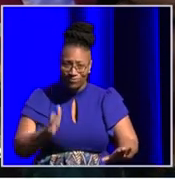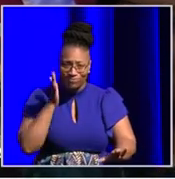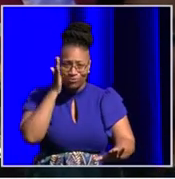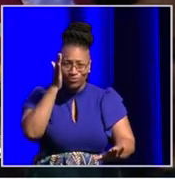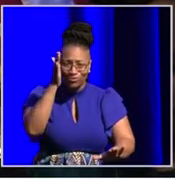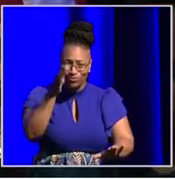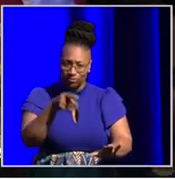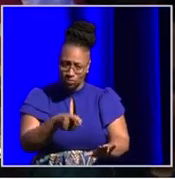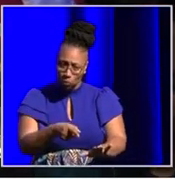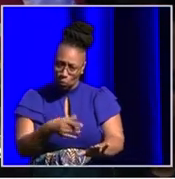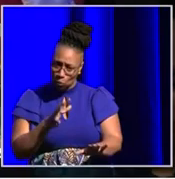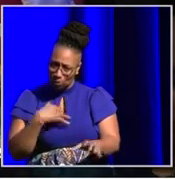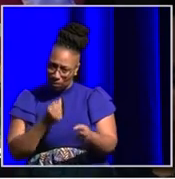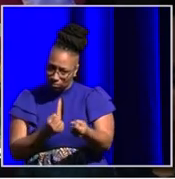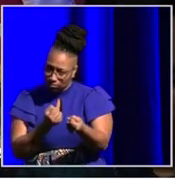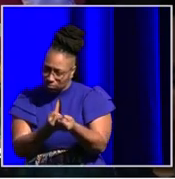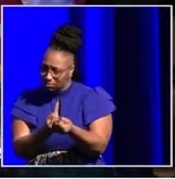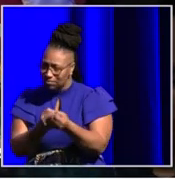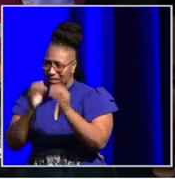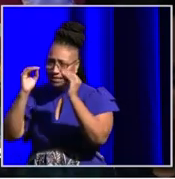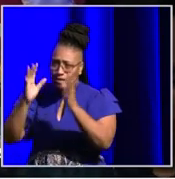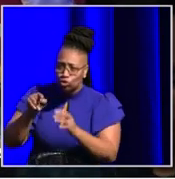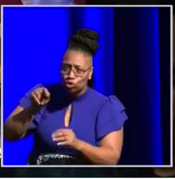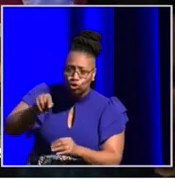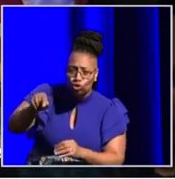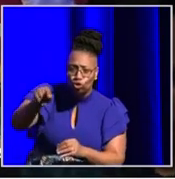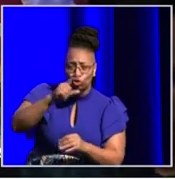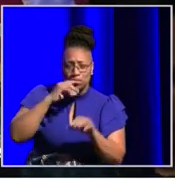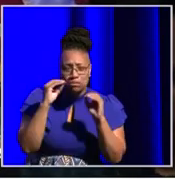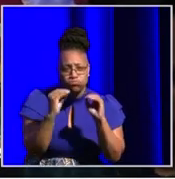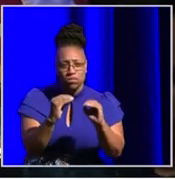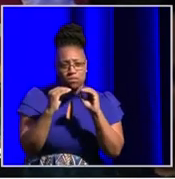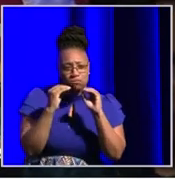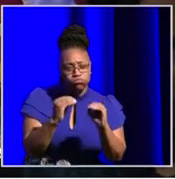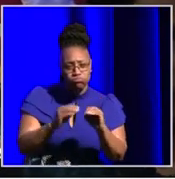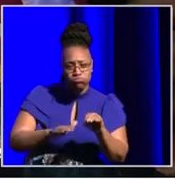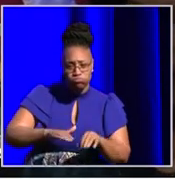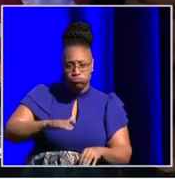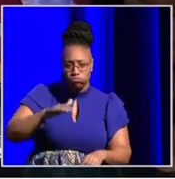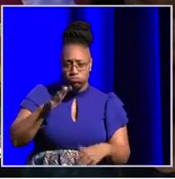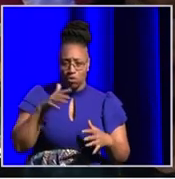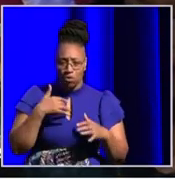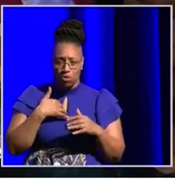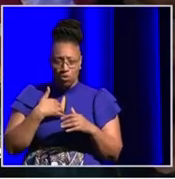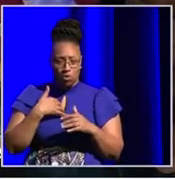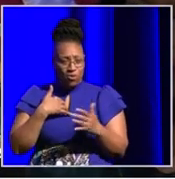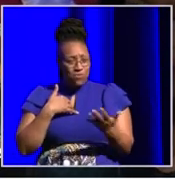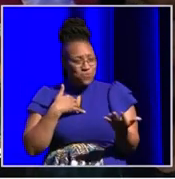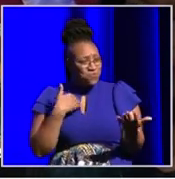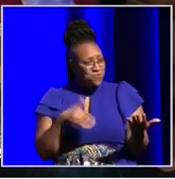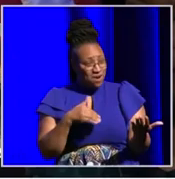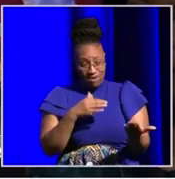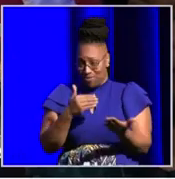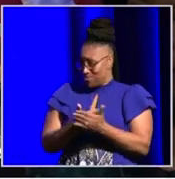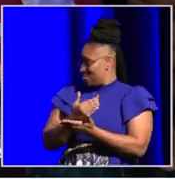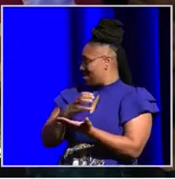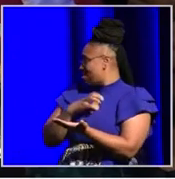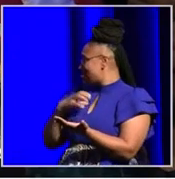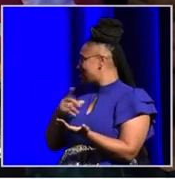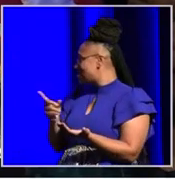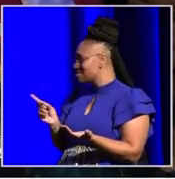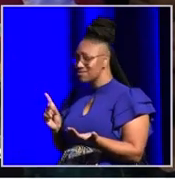learning environments. Eagerly, I look forward to a new council assignment and continuing to tackle